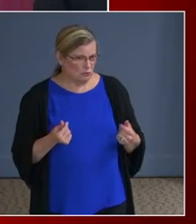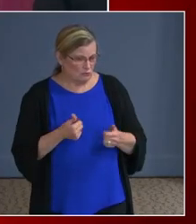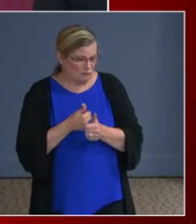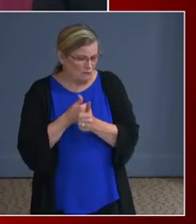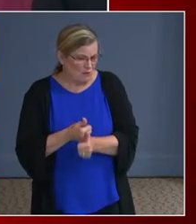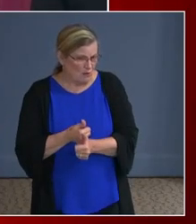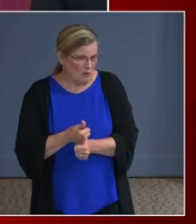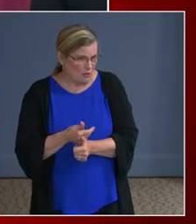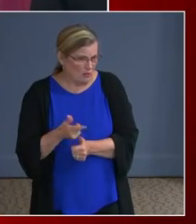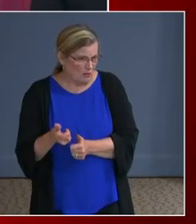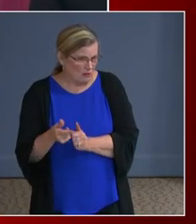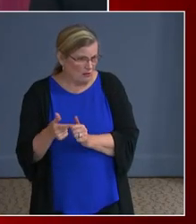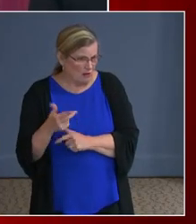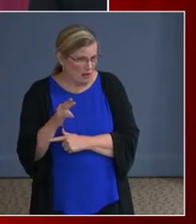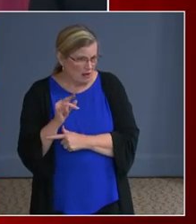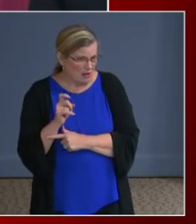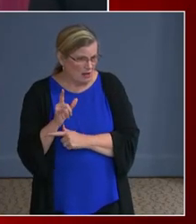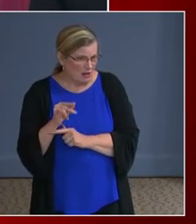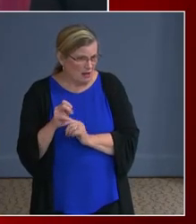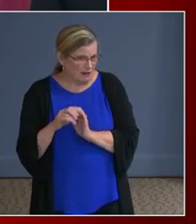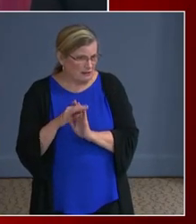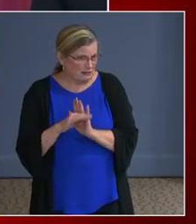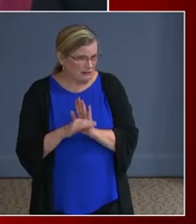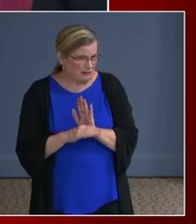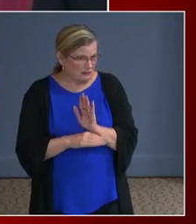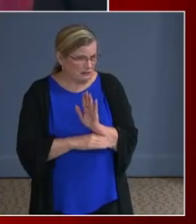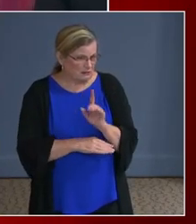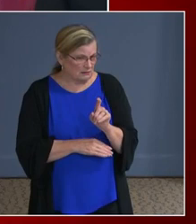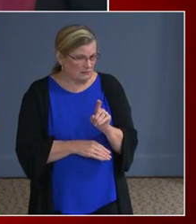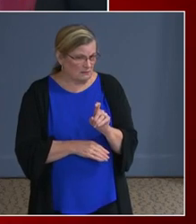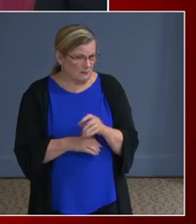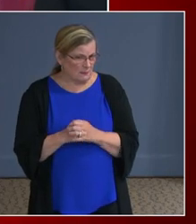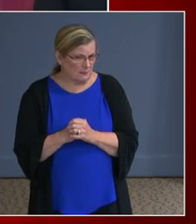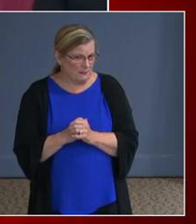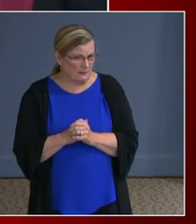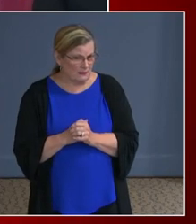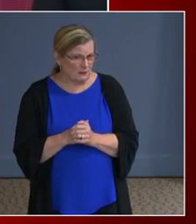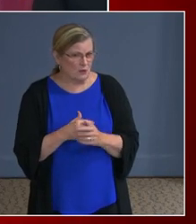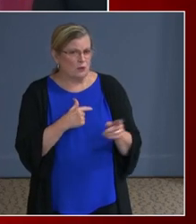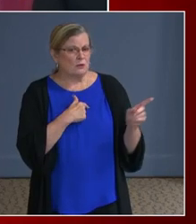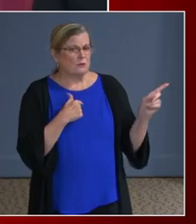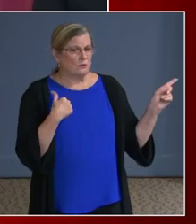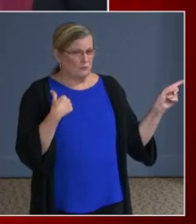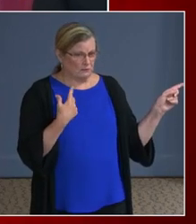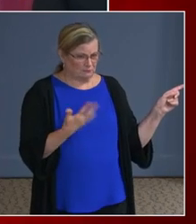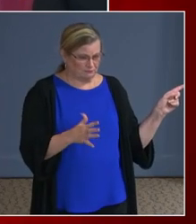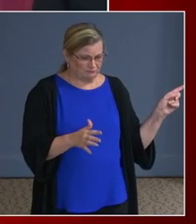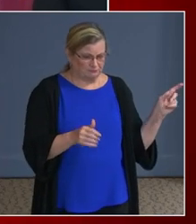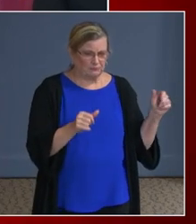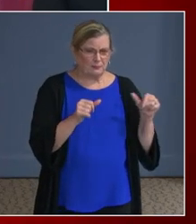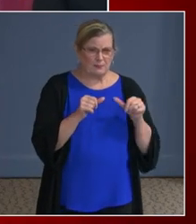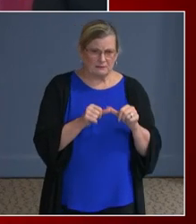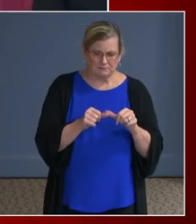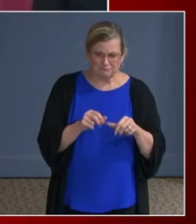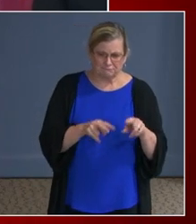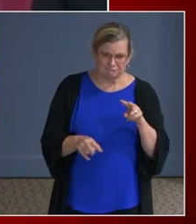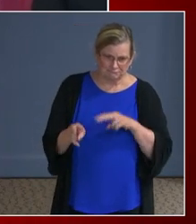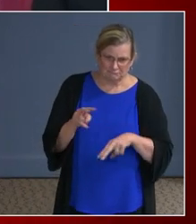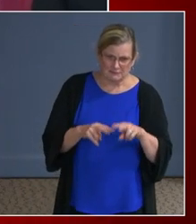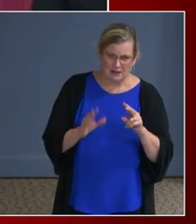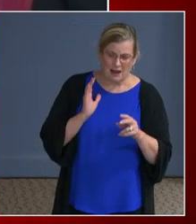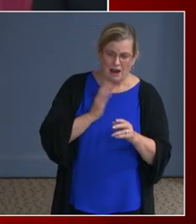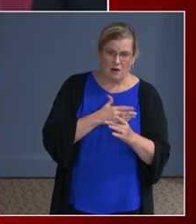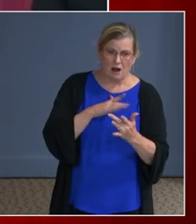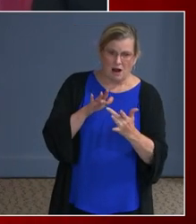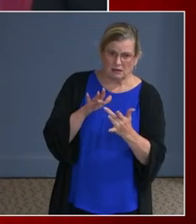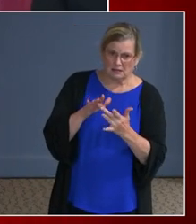Yes, we are continuing to monitor trends related to our contact tracing data. What we are monitoring are